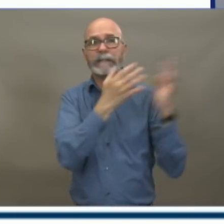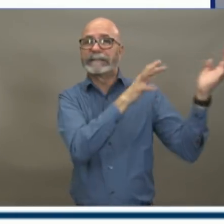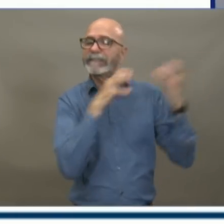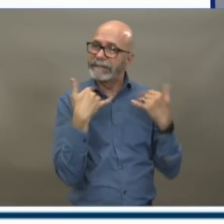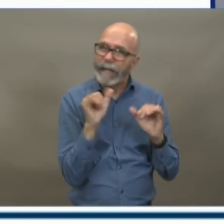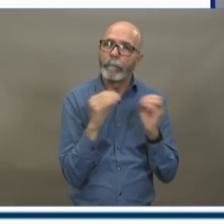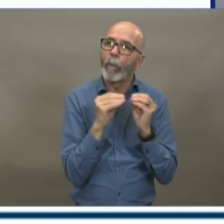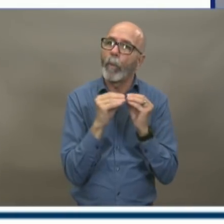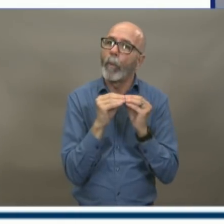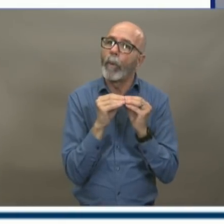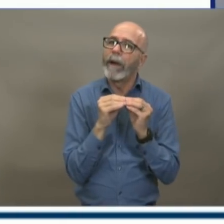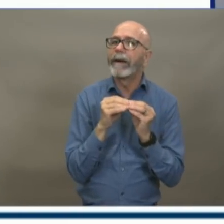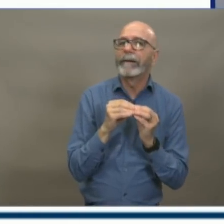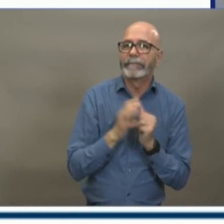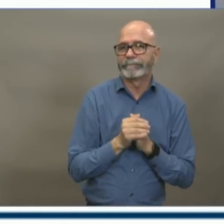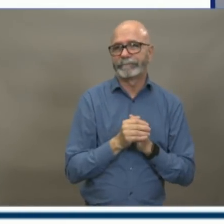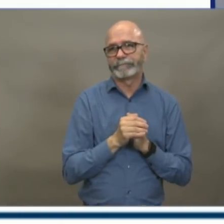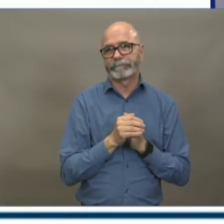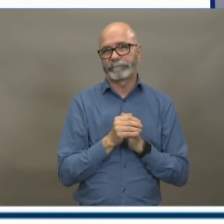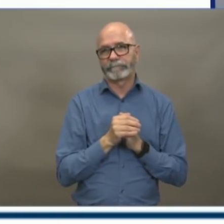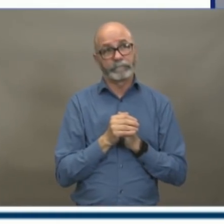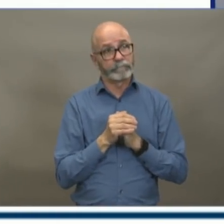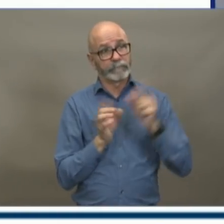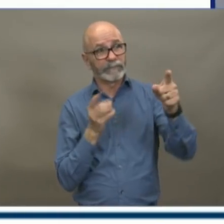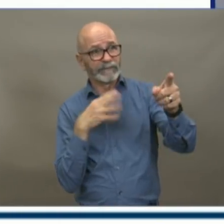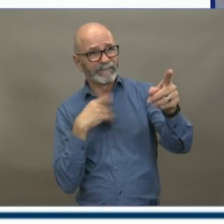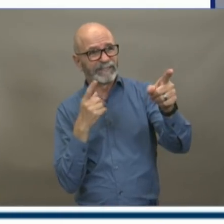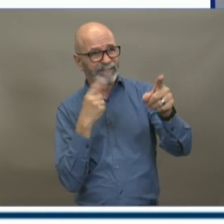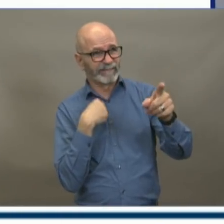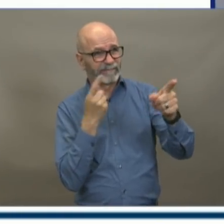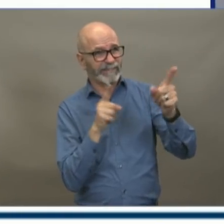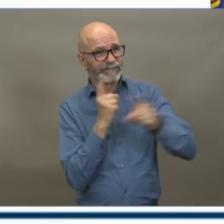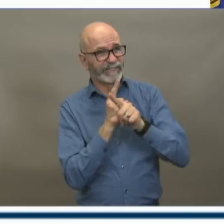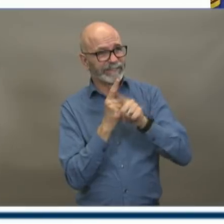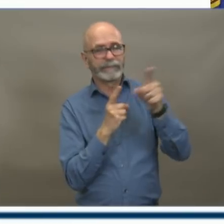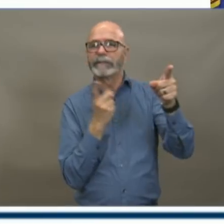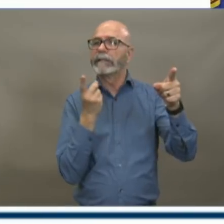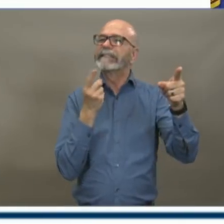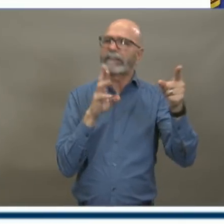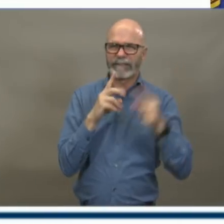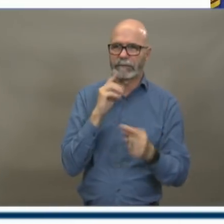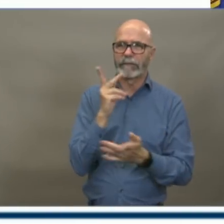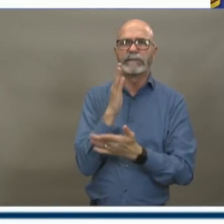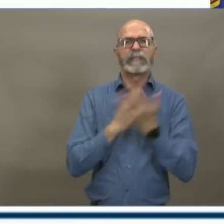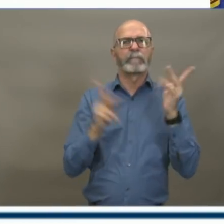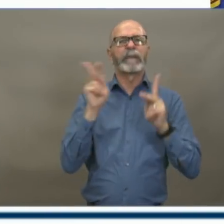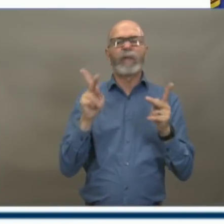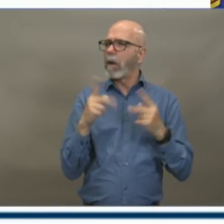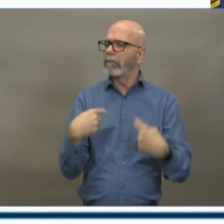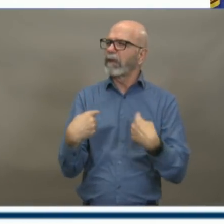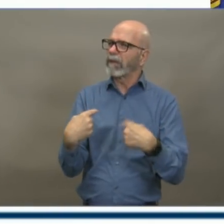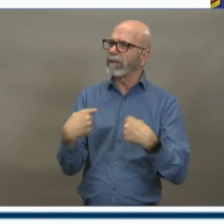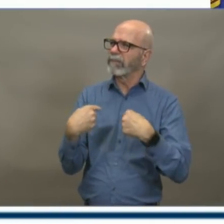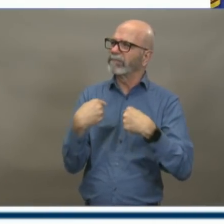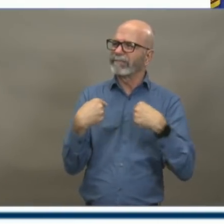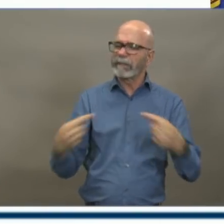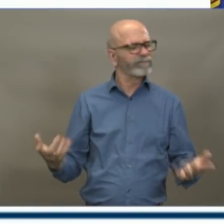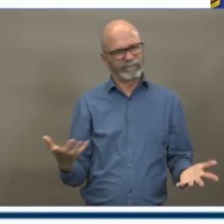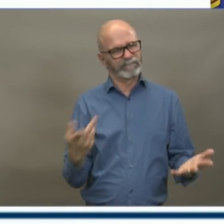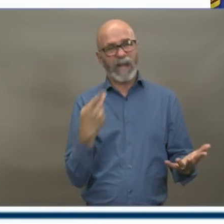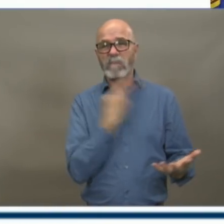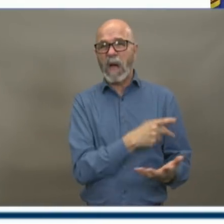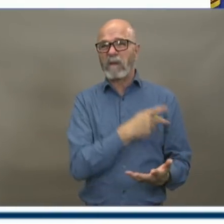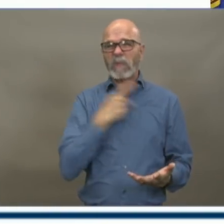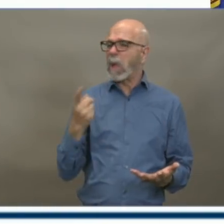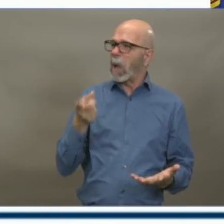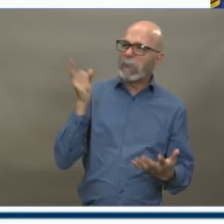guess, holding up much better. Dr. Strang, you were getting criticized, and a lot of people were criticizing province for not doing more